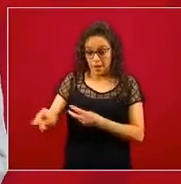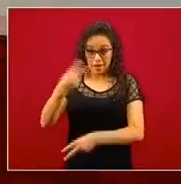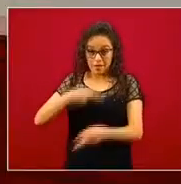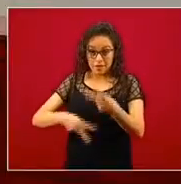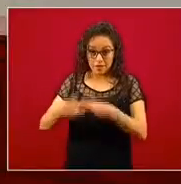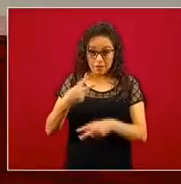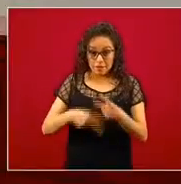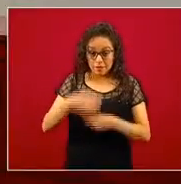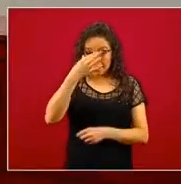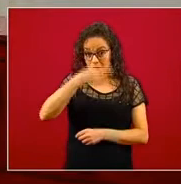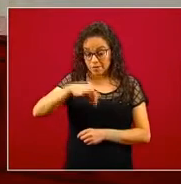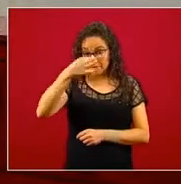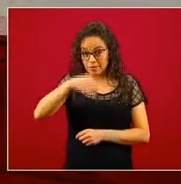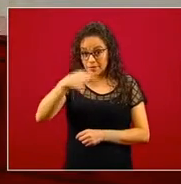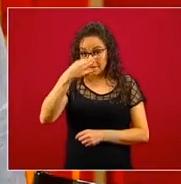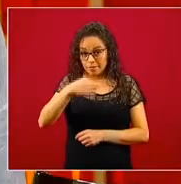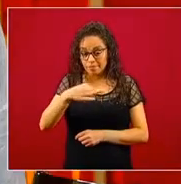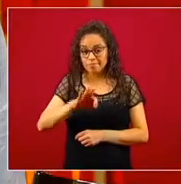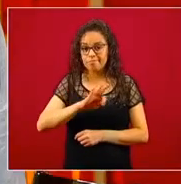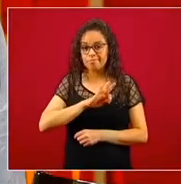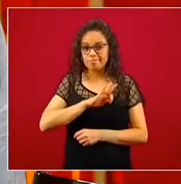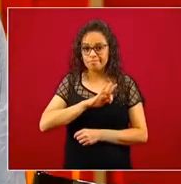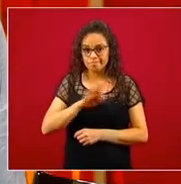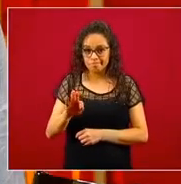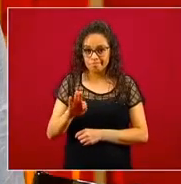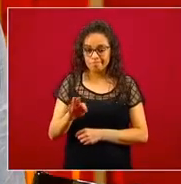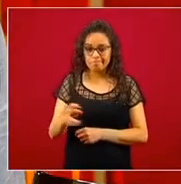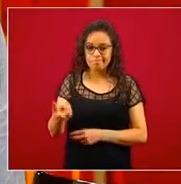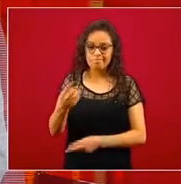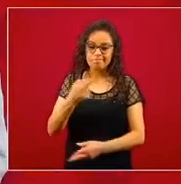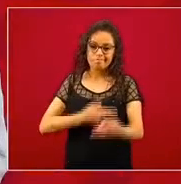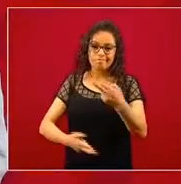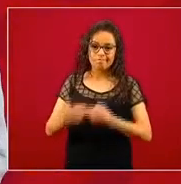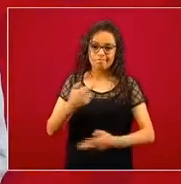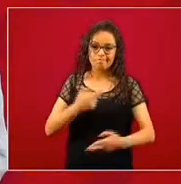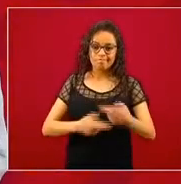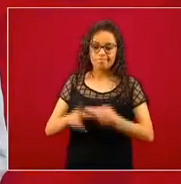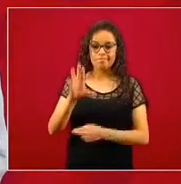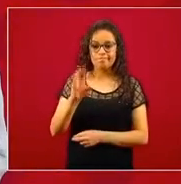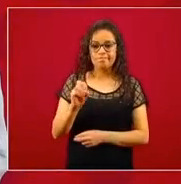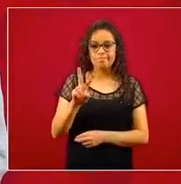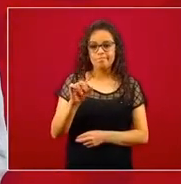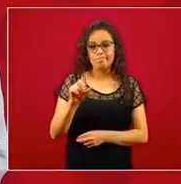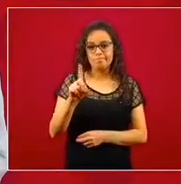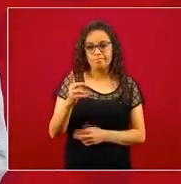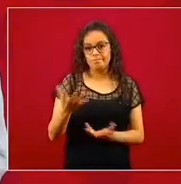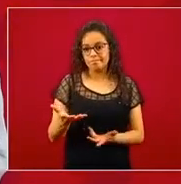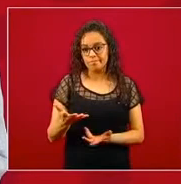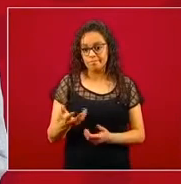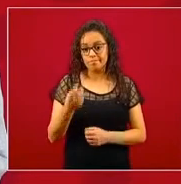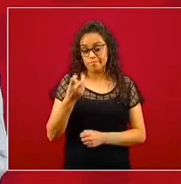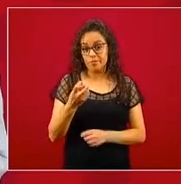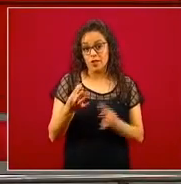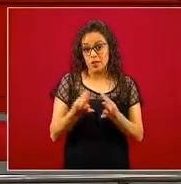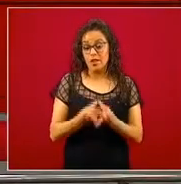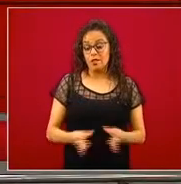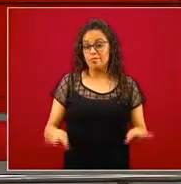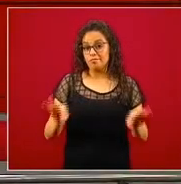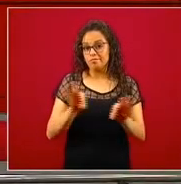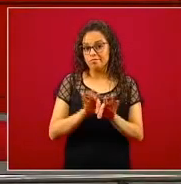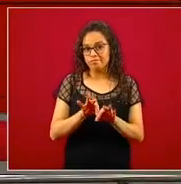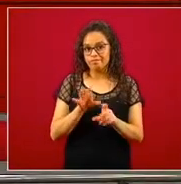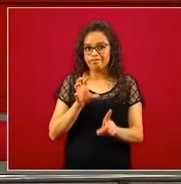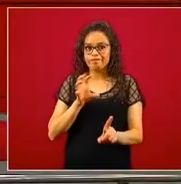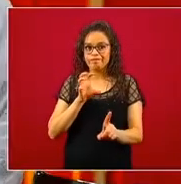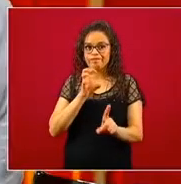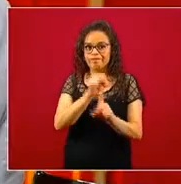epidemic is going to last, and it is going to be projected until September or October. And in October,